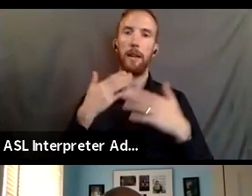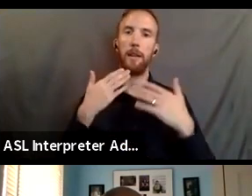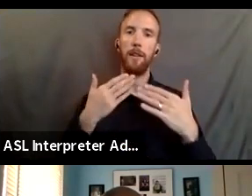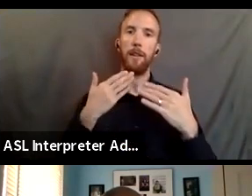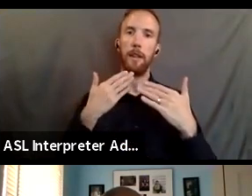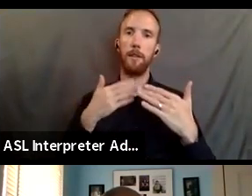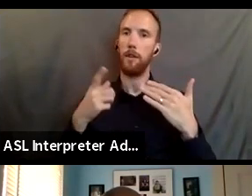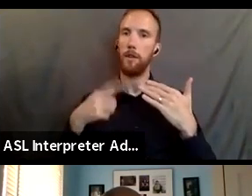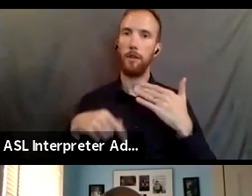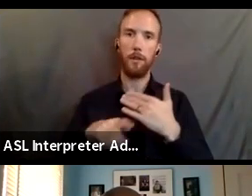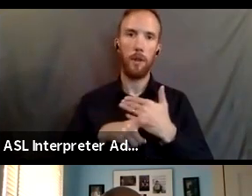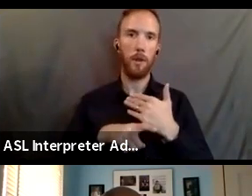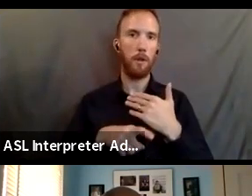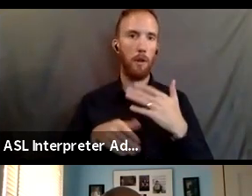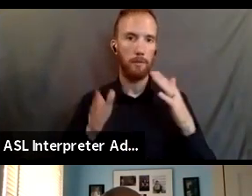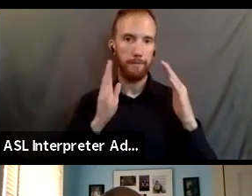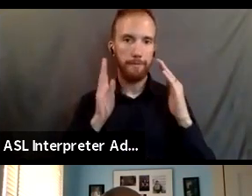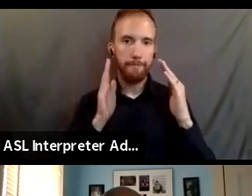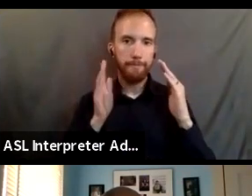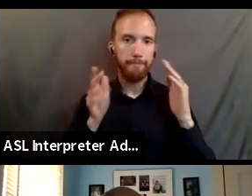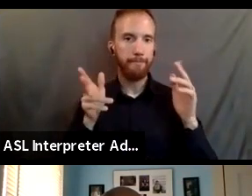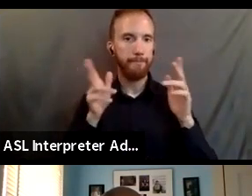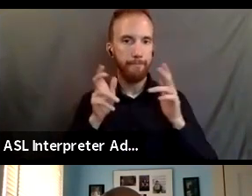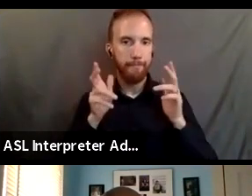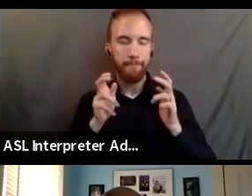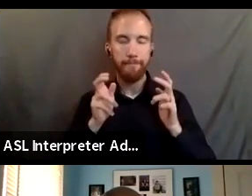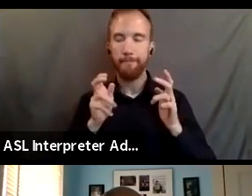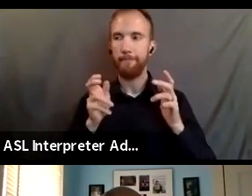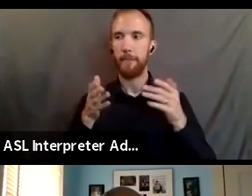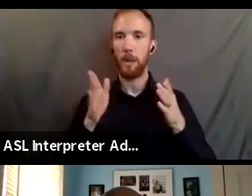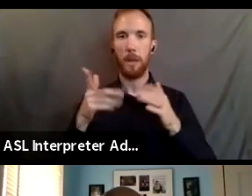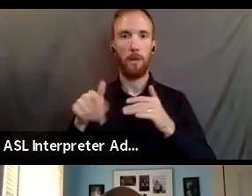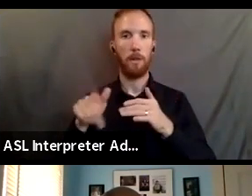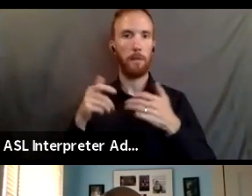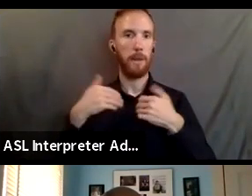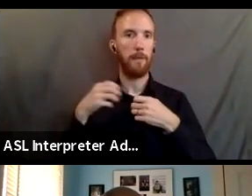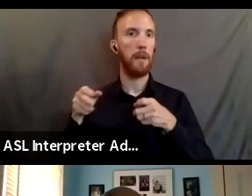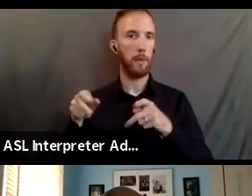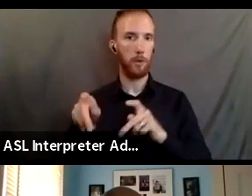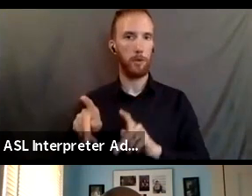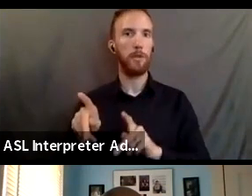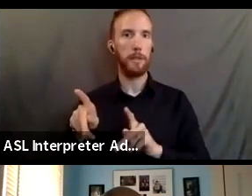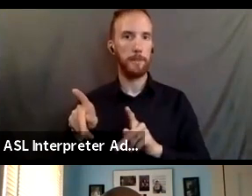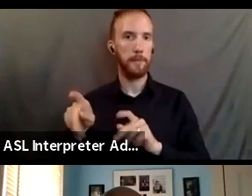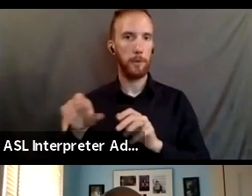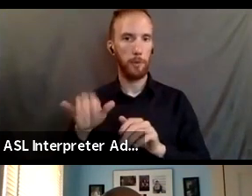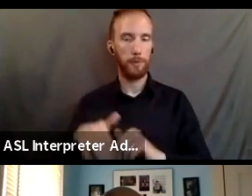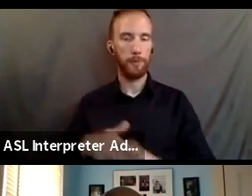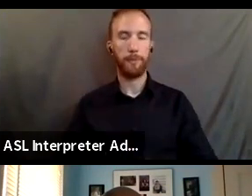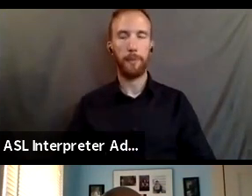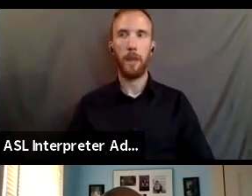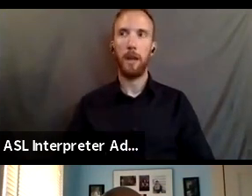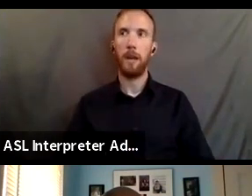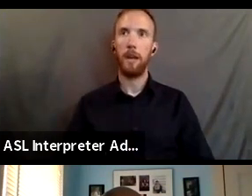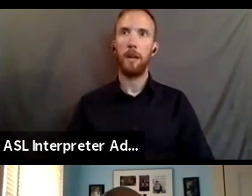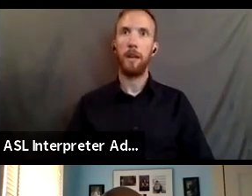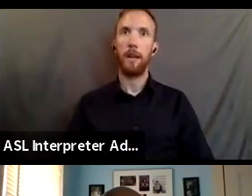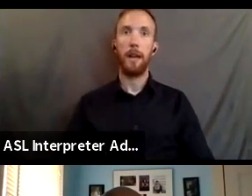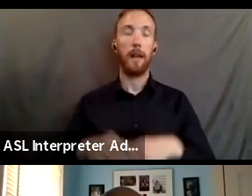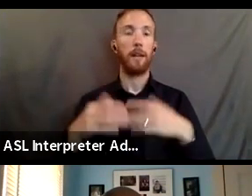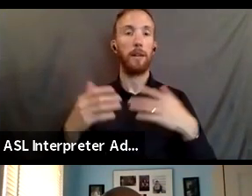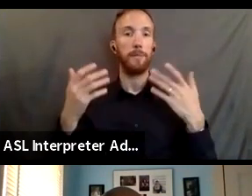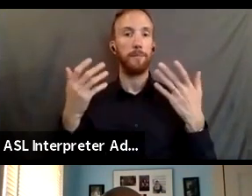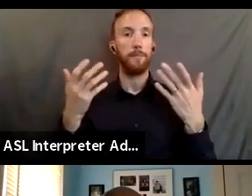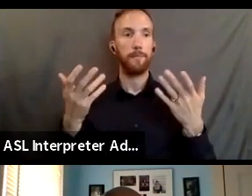listening and giving them that opportunity and what that came out of is